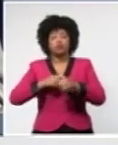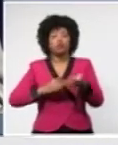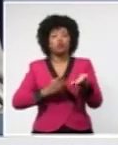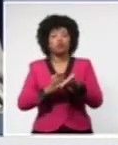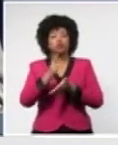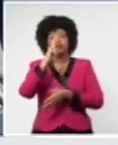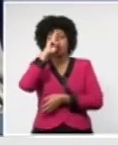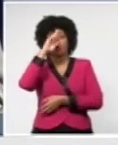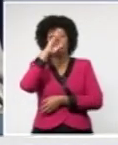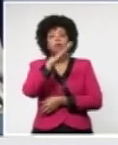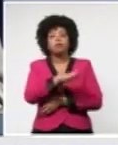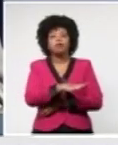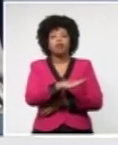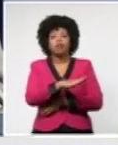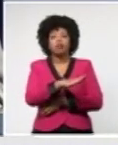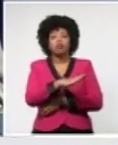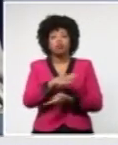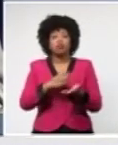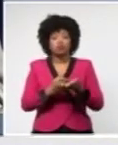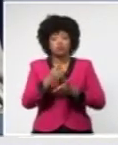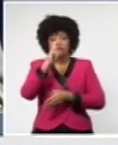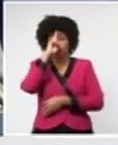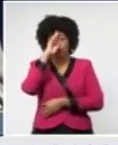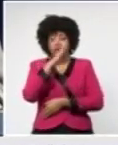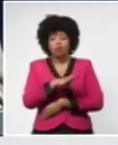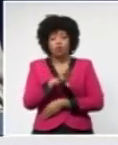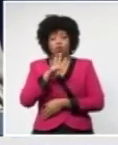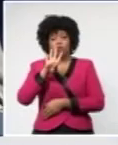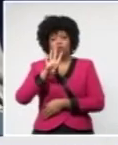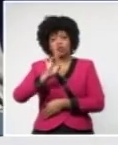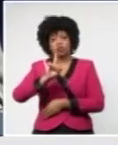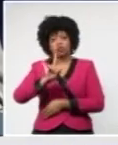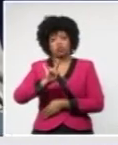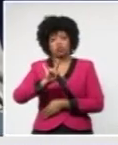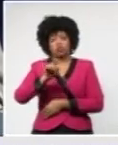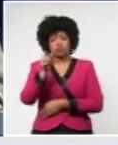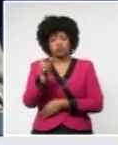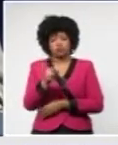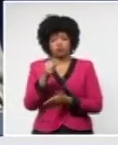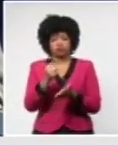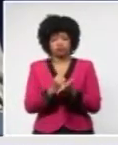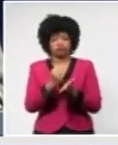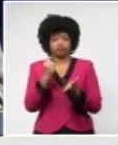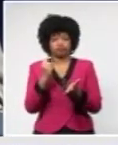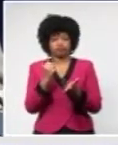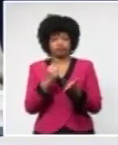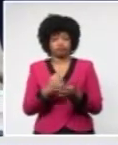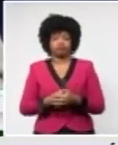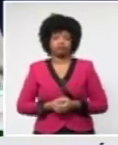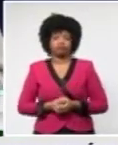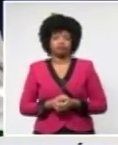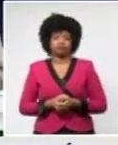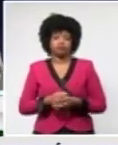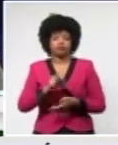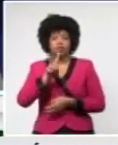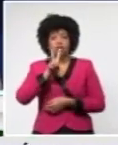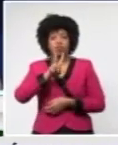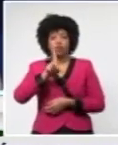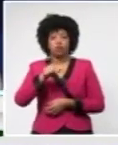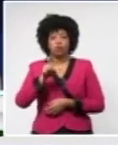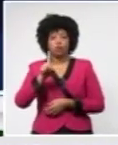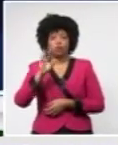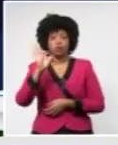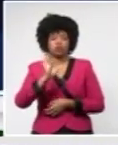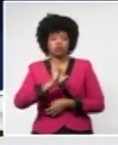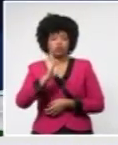them have a stable clinical condition. 1 patient is reported